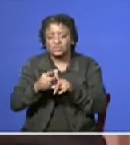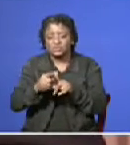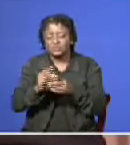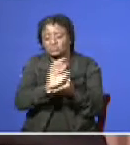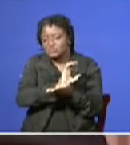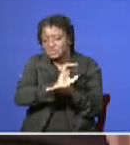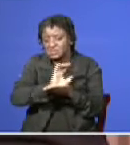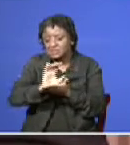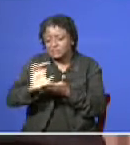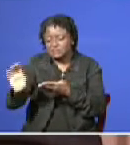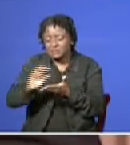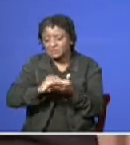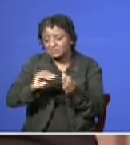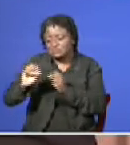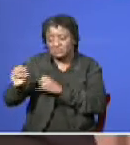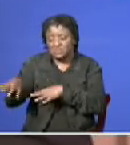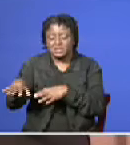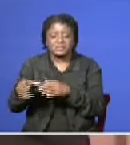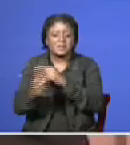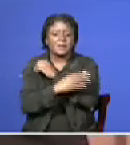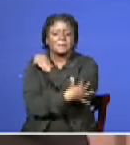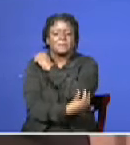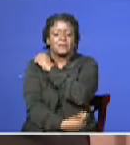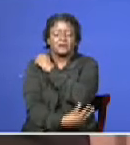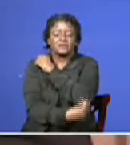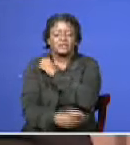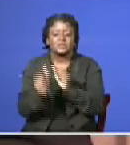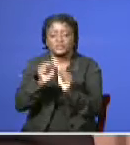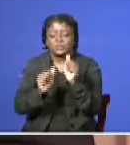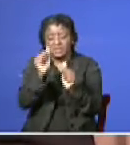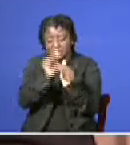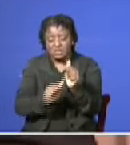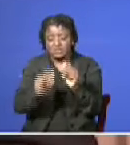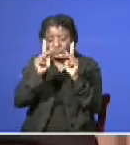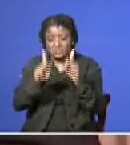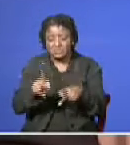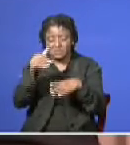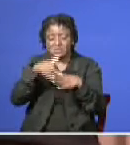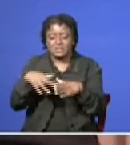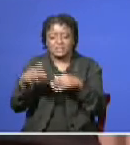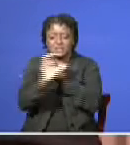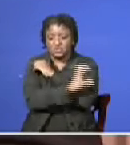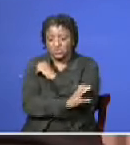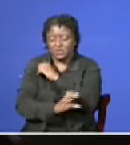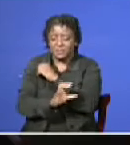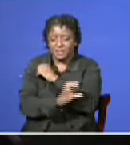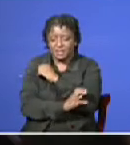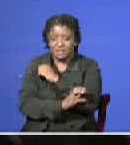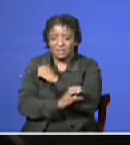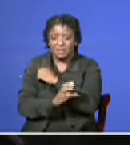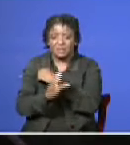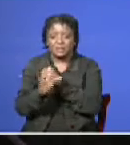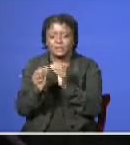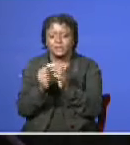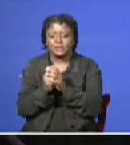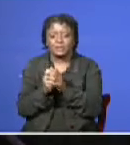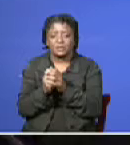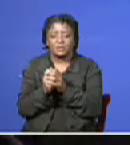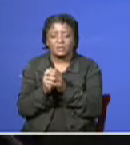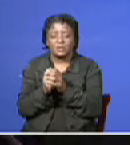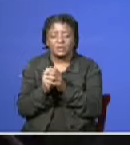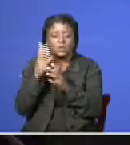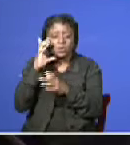poverty so that each and every individual within the Caribbean territory would have